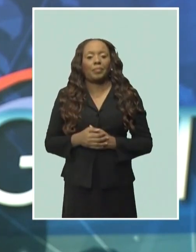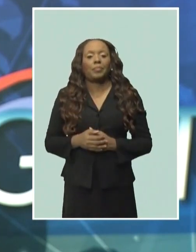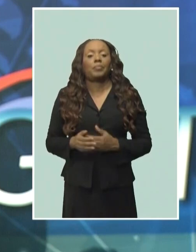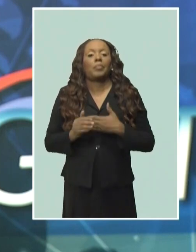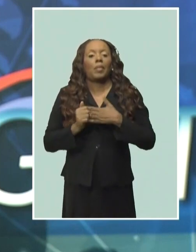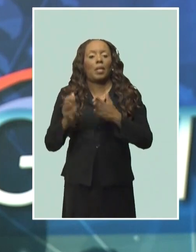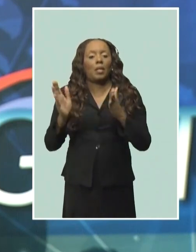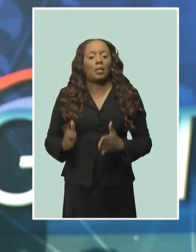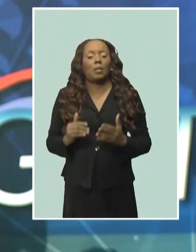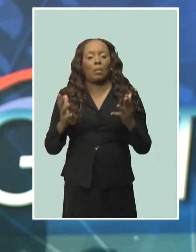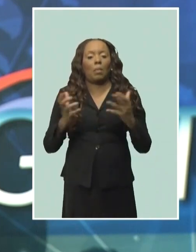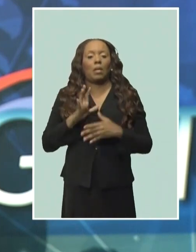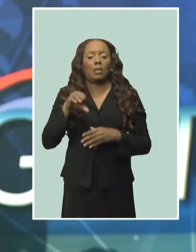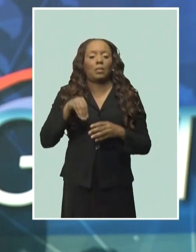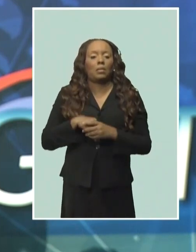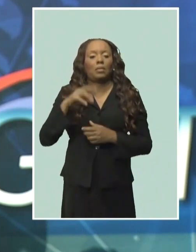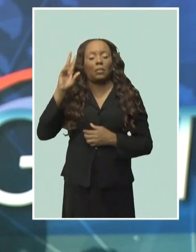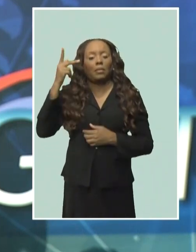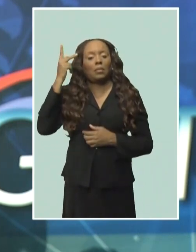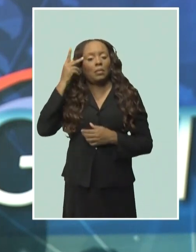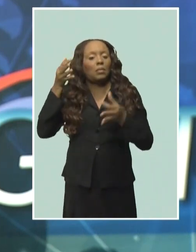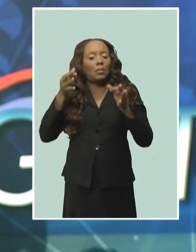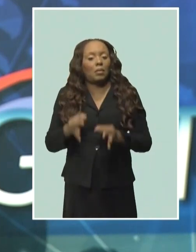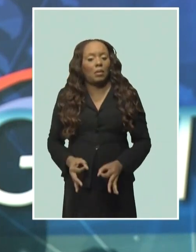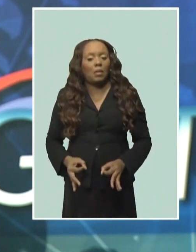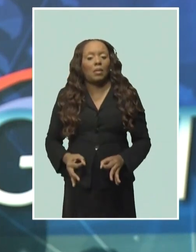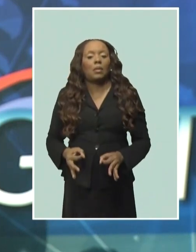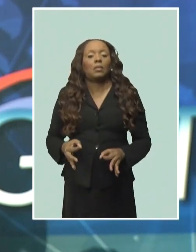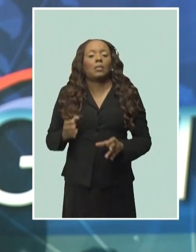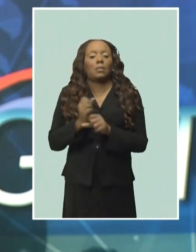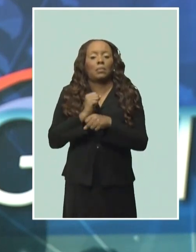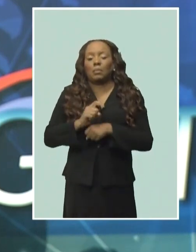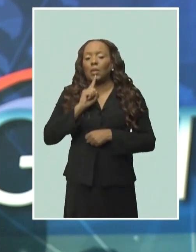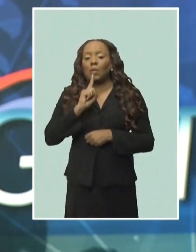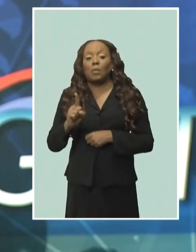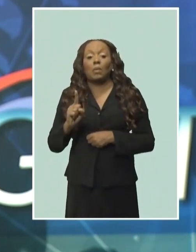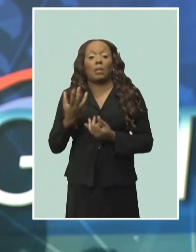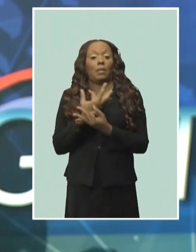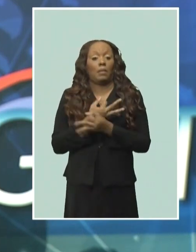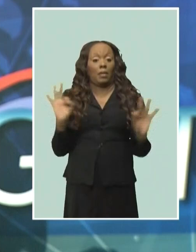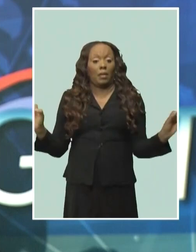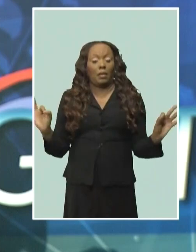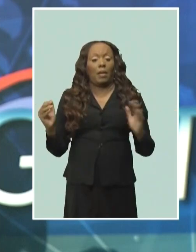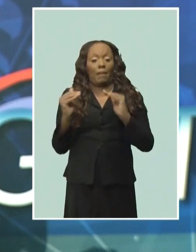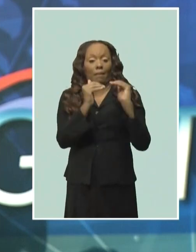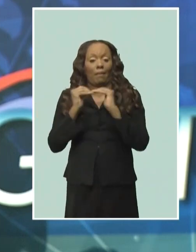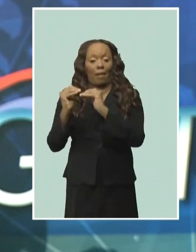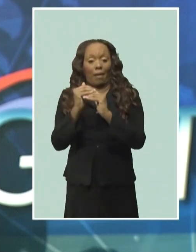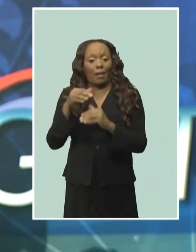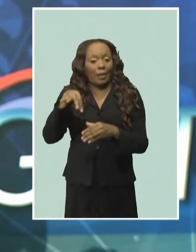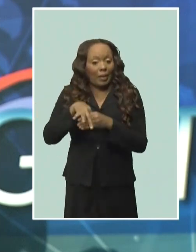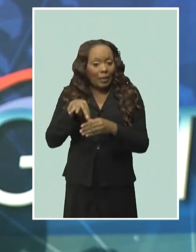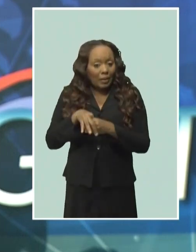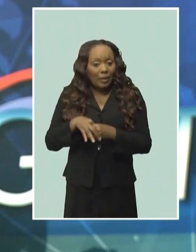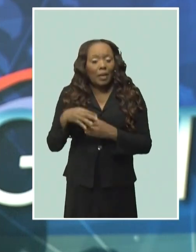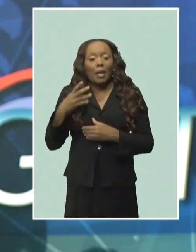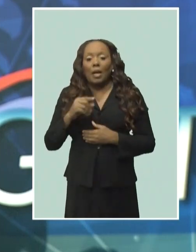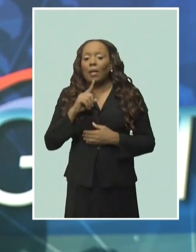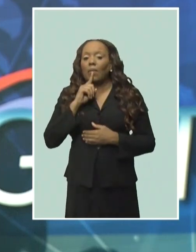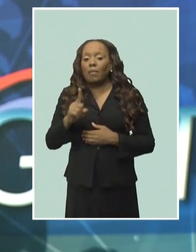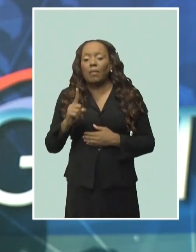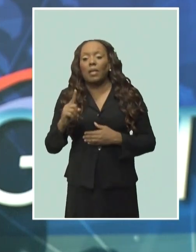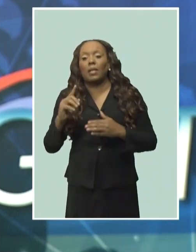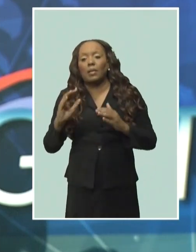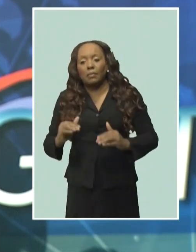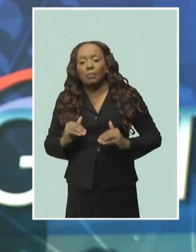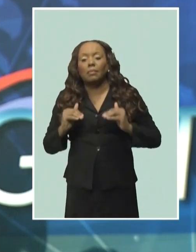an inclusive political consensus to create the conditions for free and fair general elections and for the restoration of